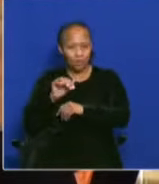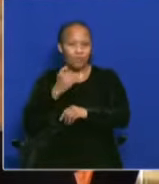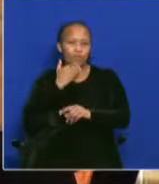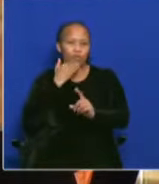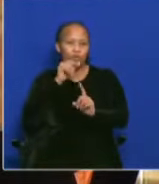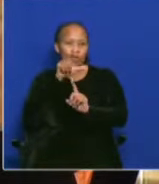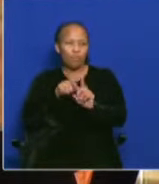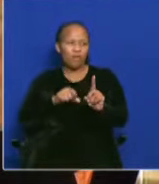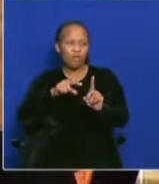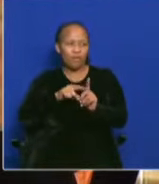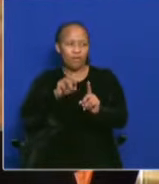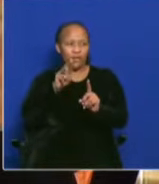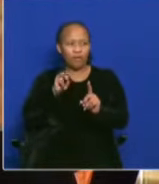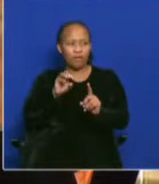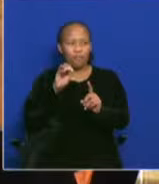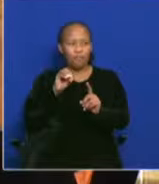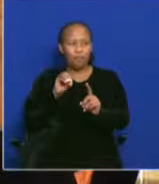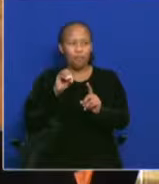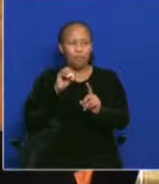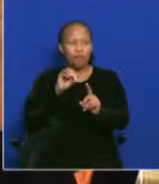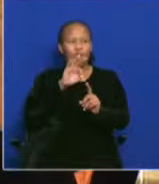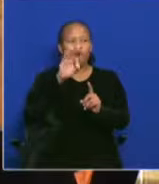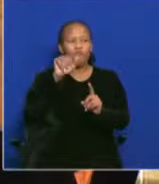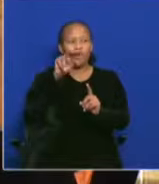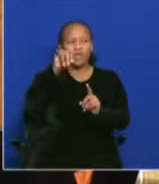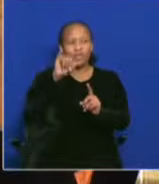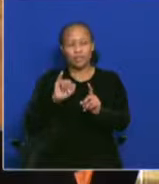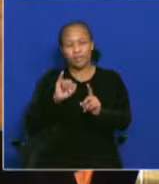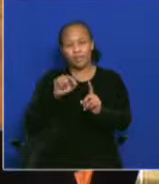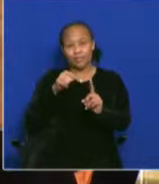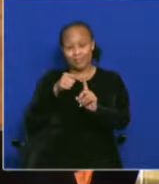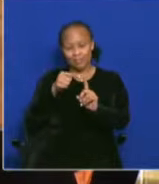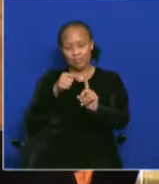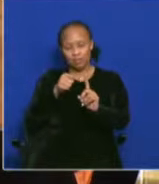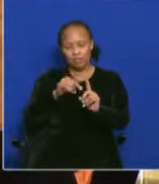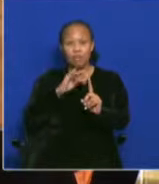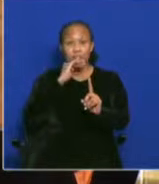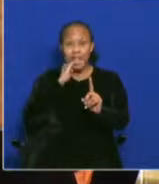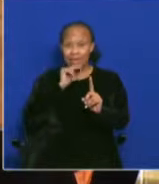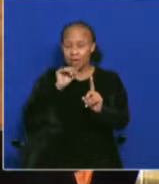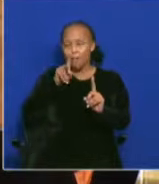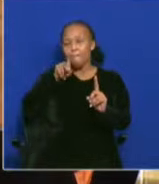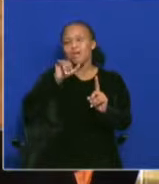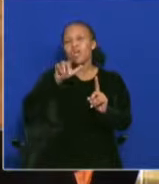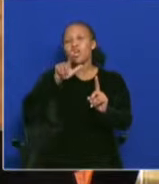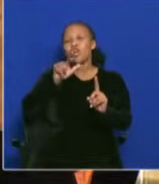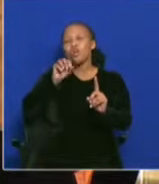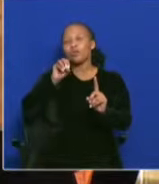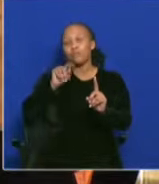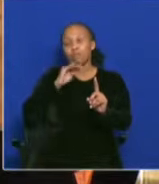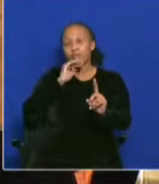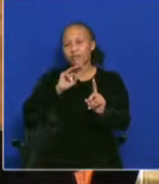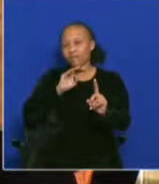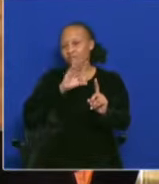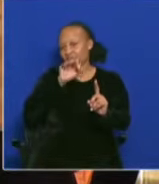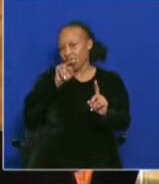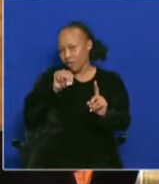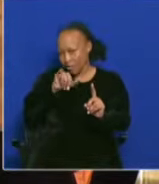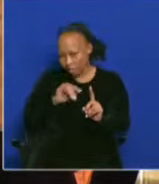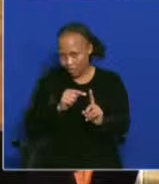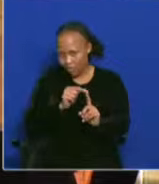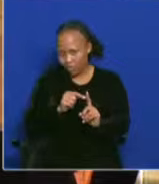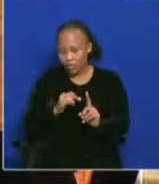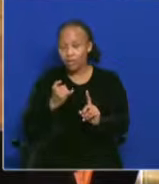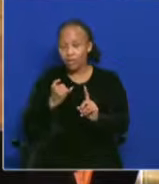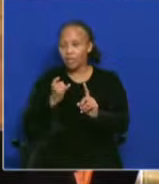Gen 1 is, and whether that's code or whatever it is. It's some other person, but I